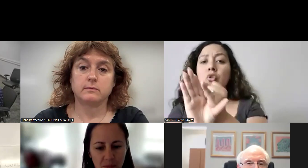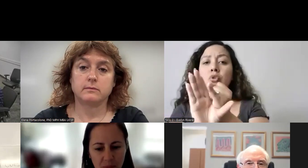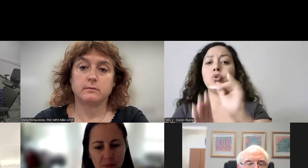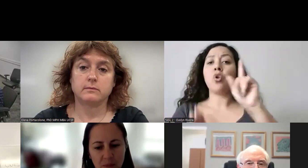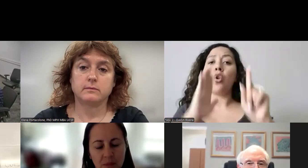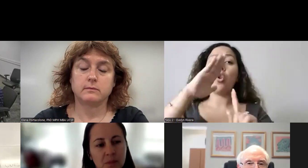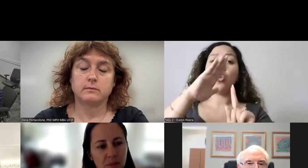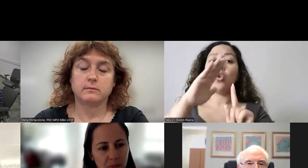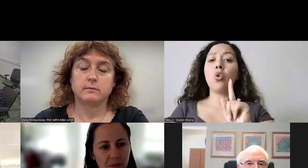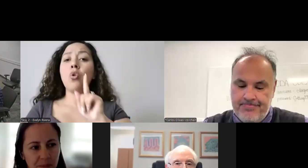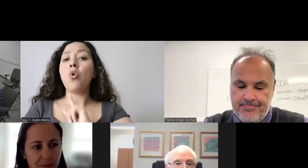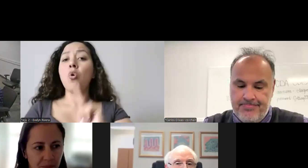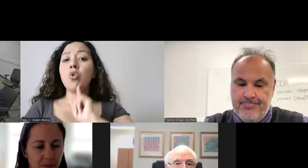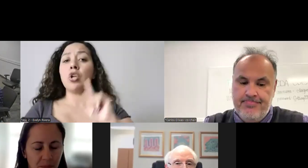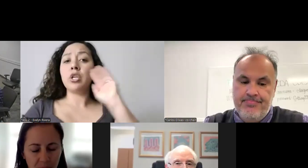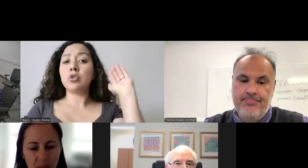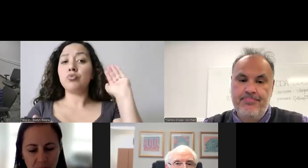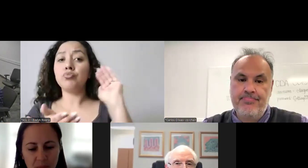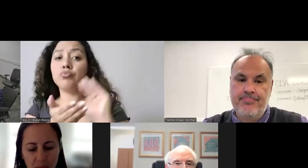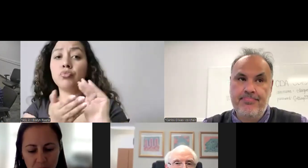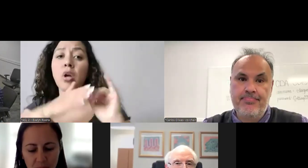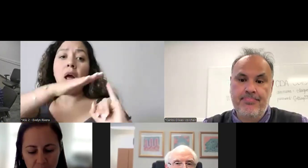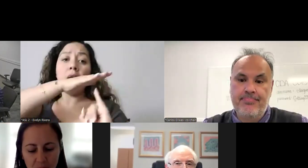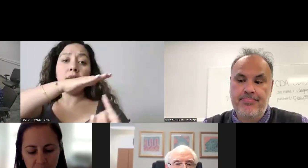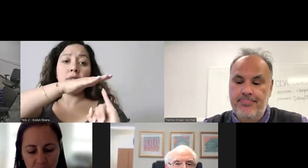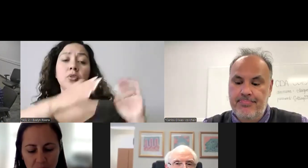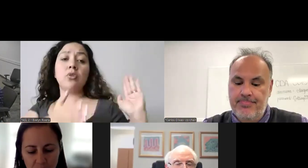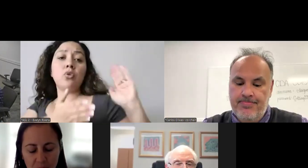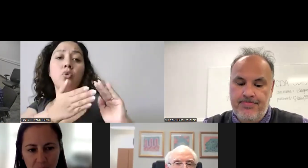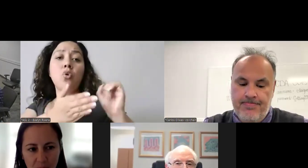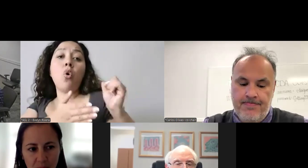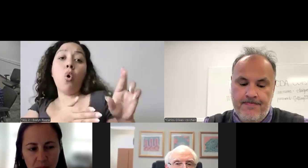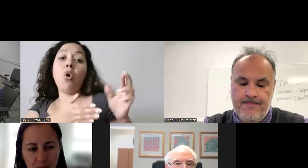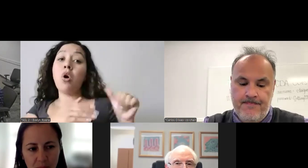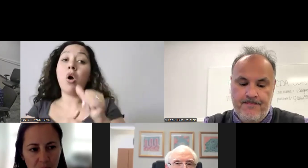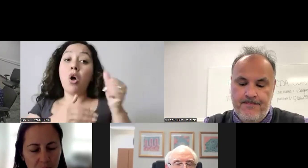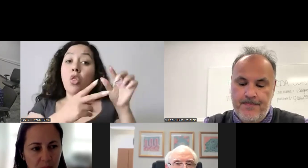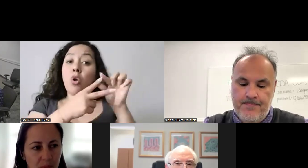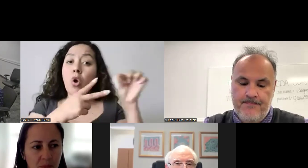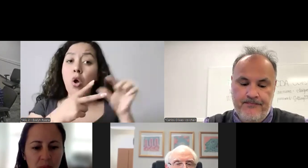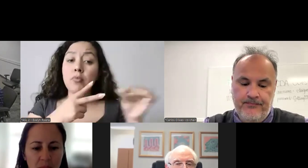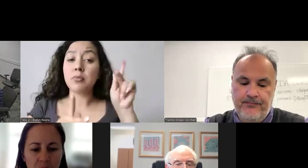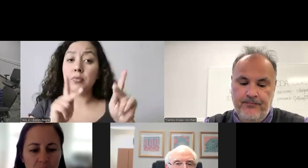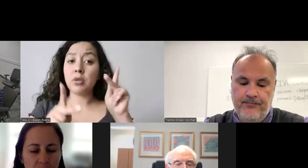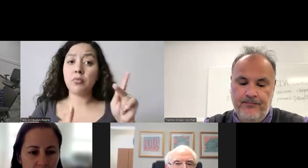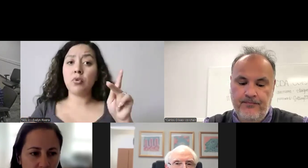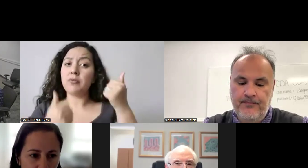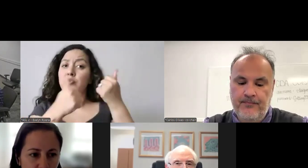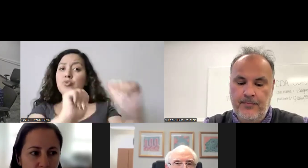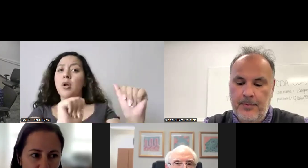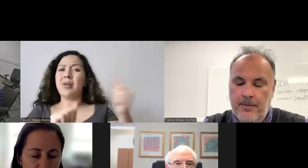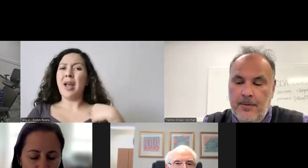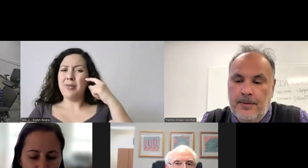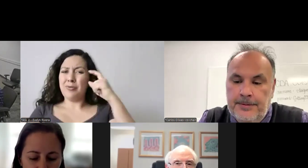through reducing isolation to reduce loneliness, or other measures that people have considered. It seems to me that this is such a huge